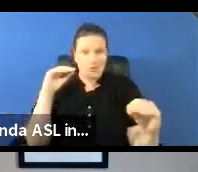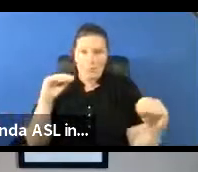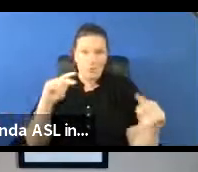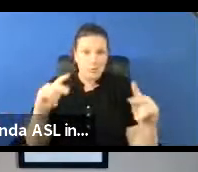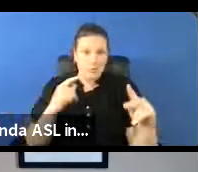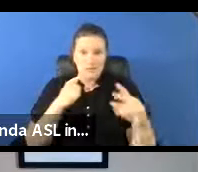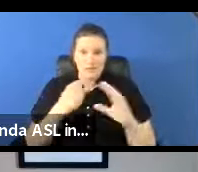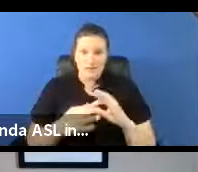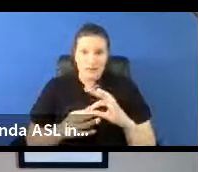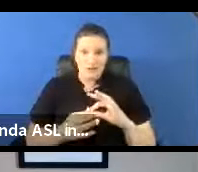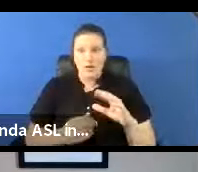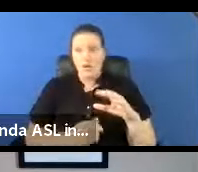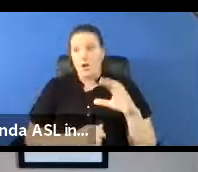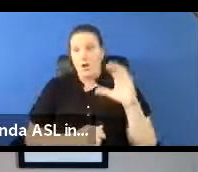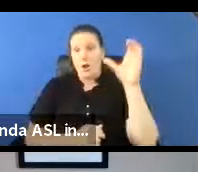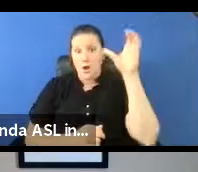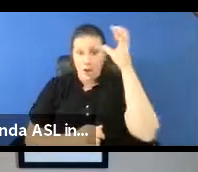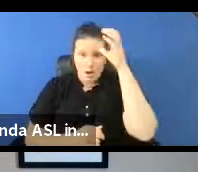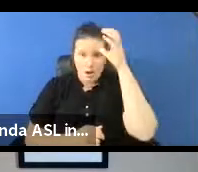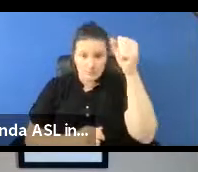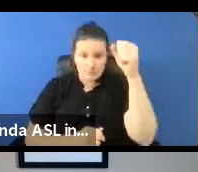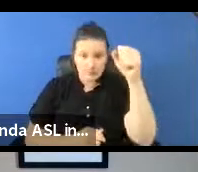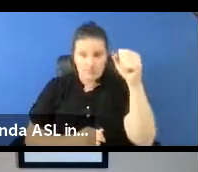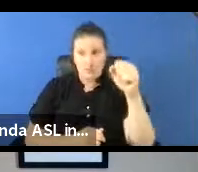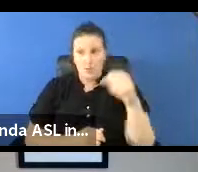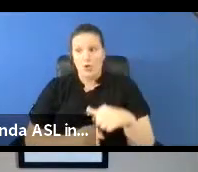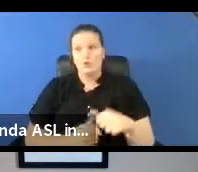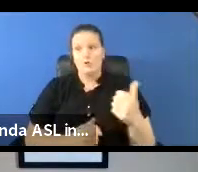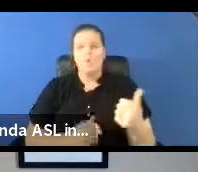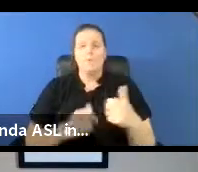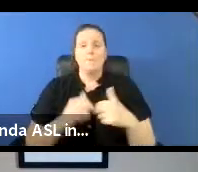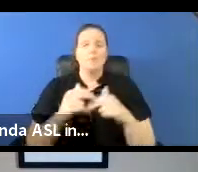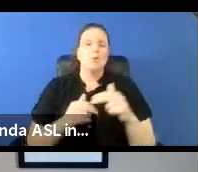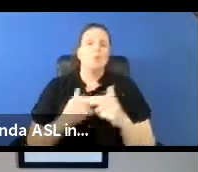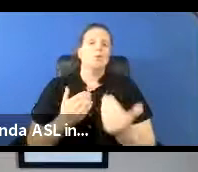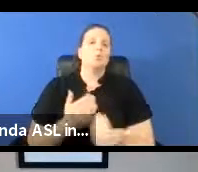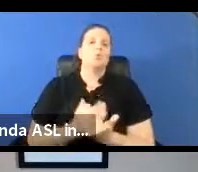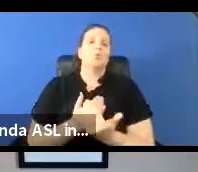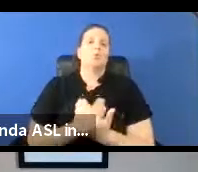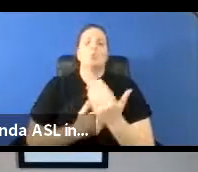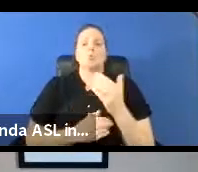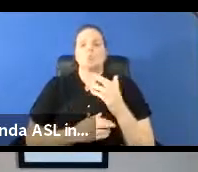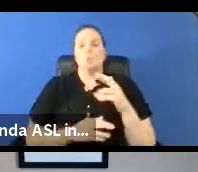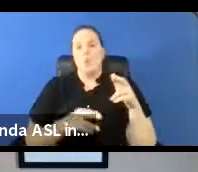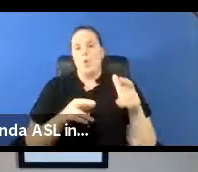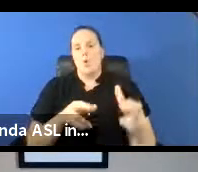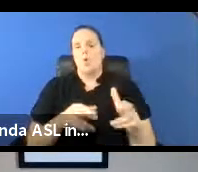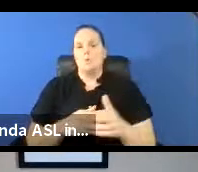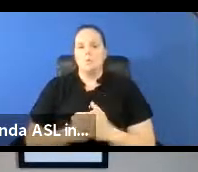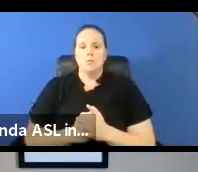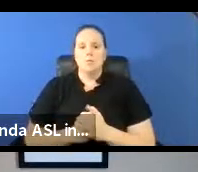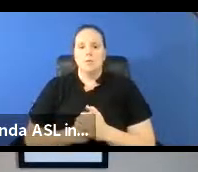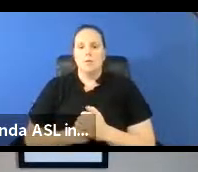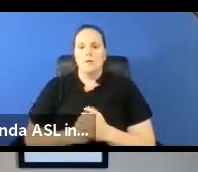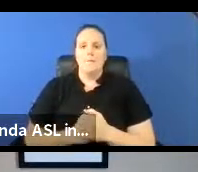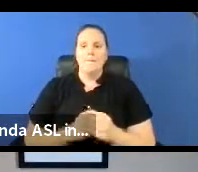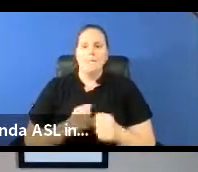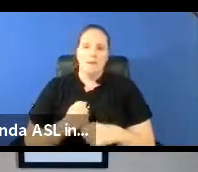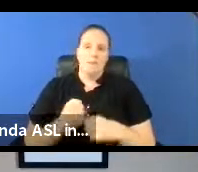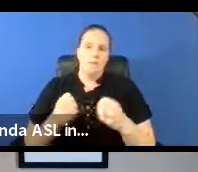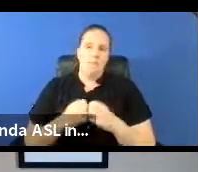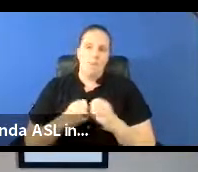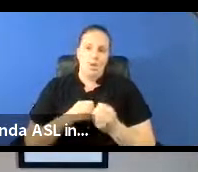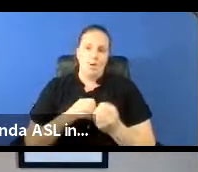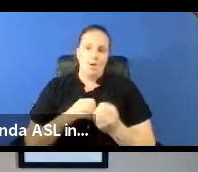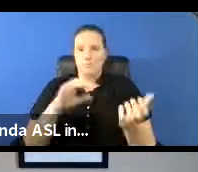the common sense alternative involves building new roadways, creating more